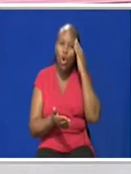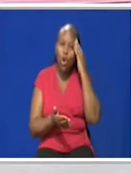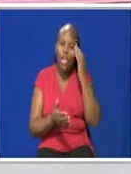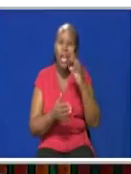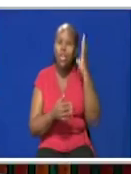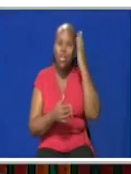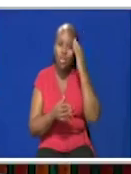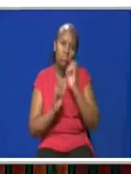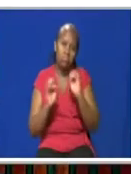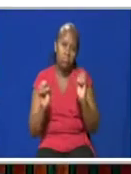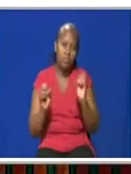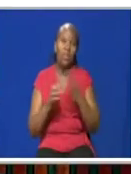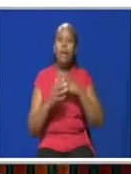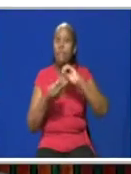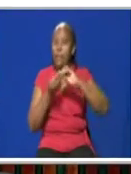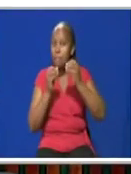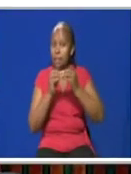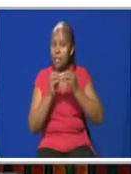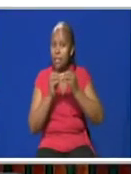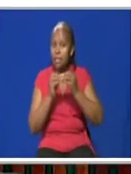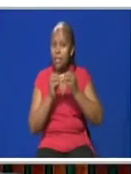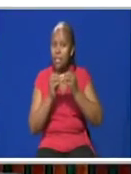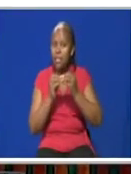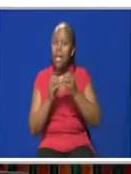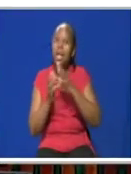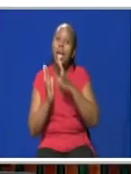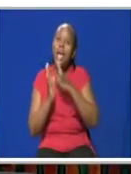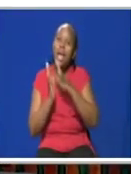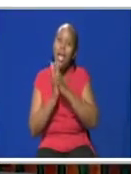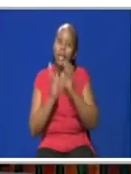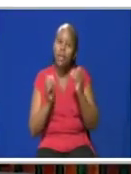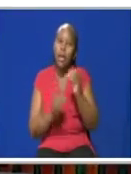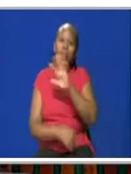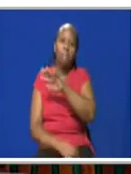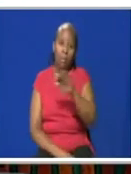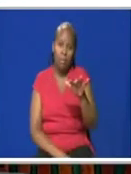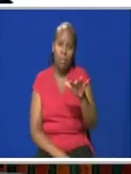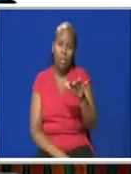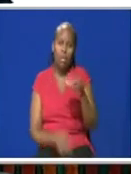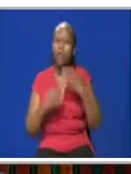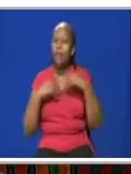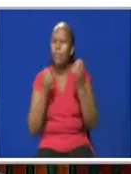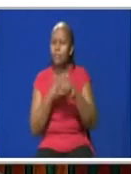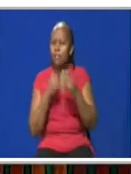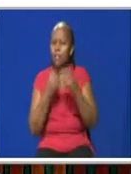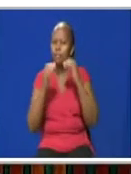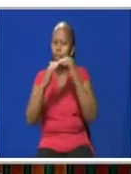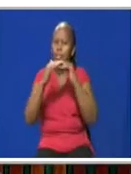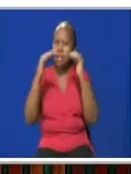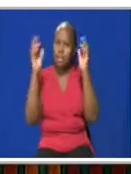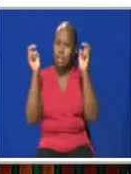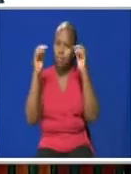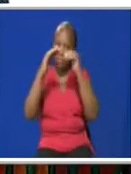unknown. We have numbers and we have alphabets. We have different subtopics